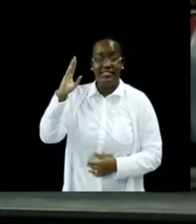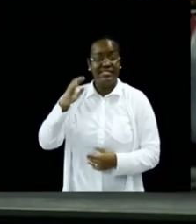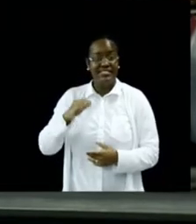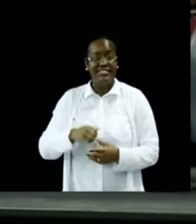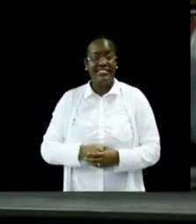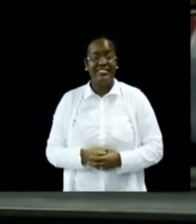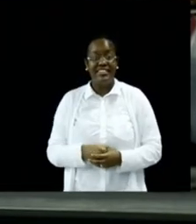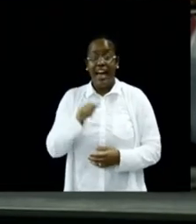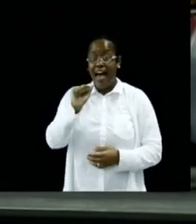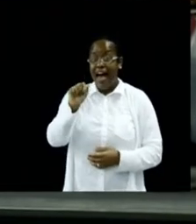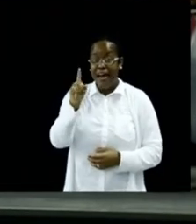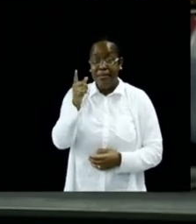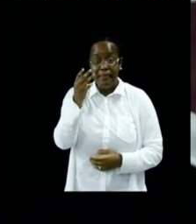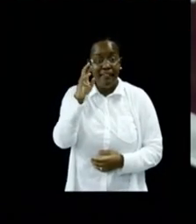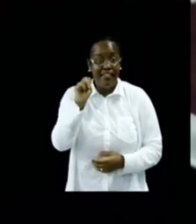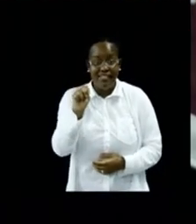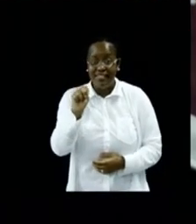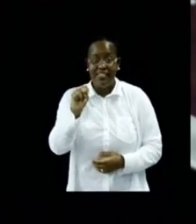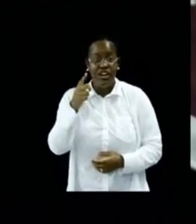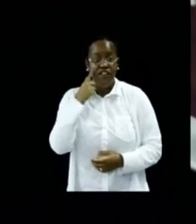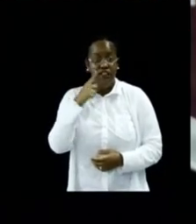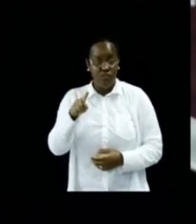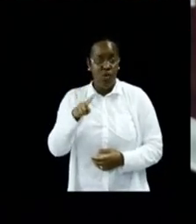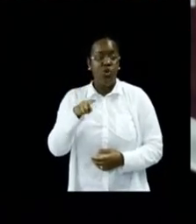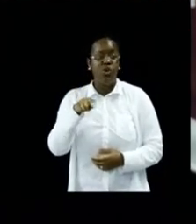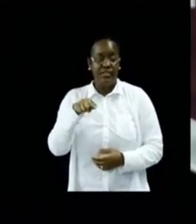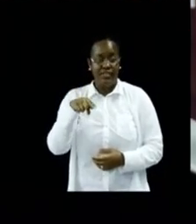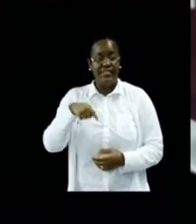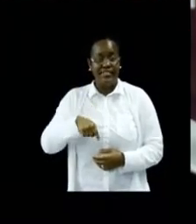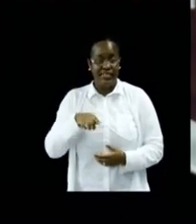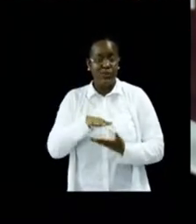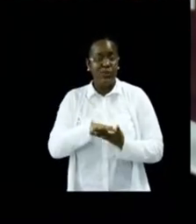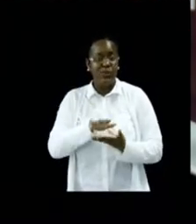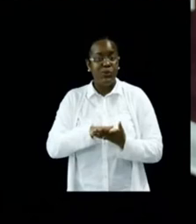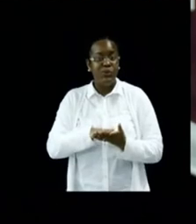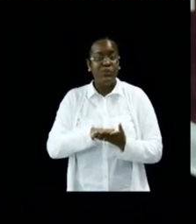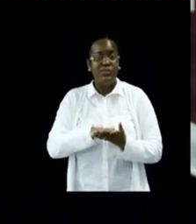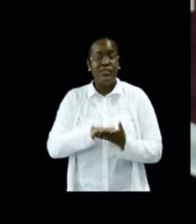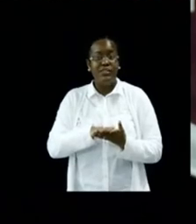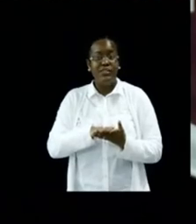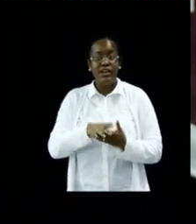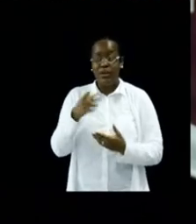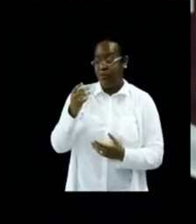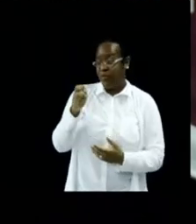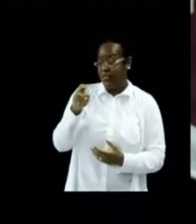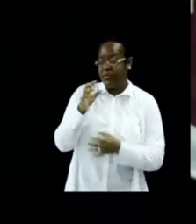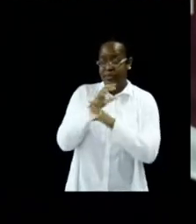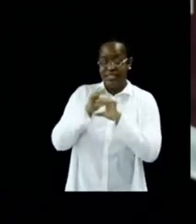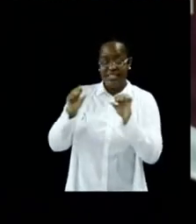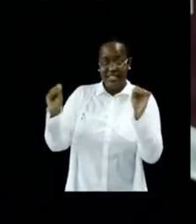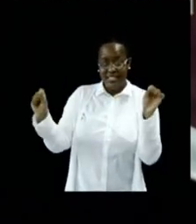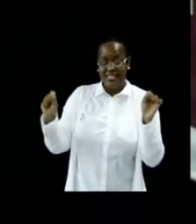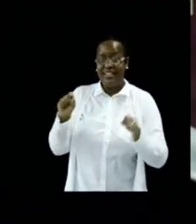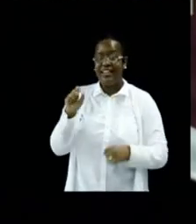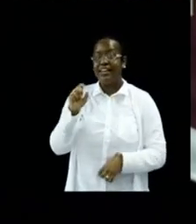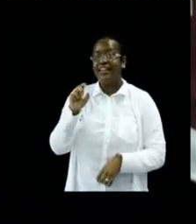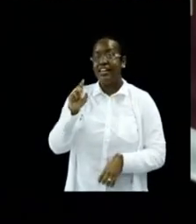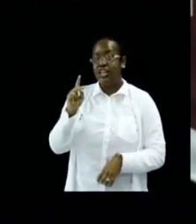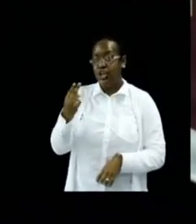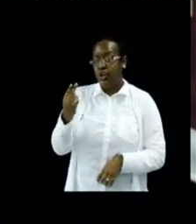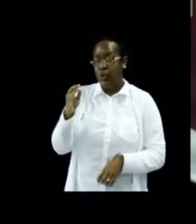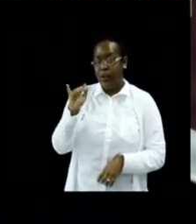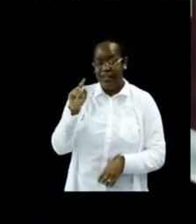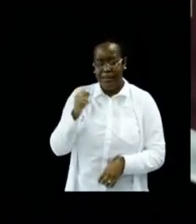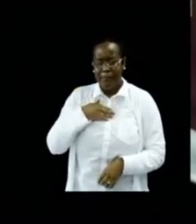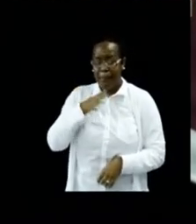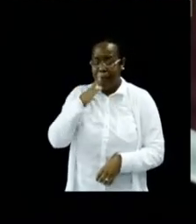the administration team for the School of Public Affairs, Interim President Ken Hewitt, and my parents,